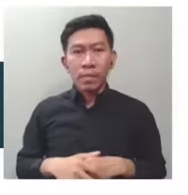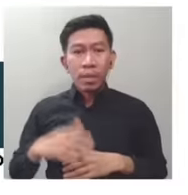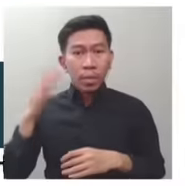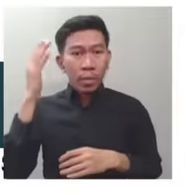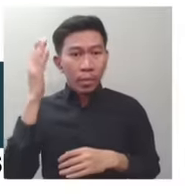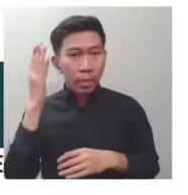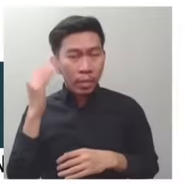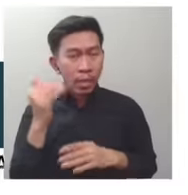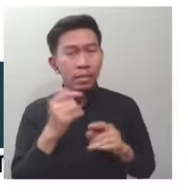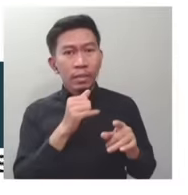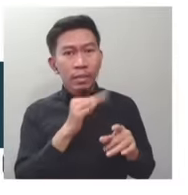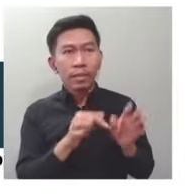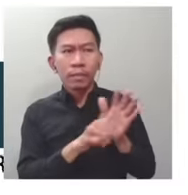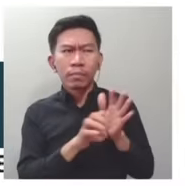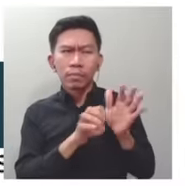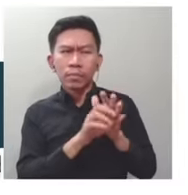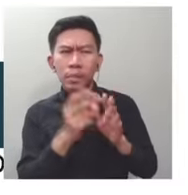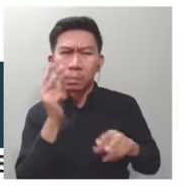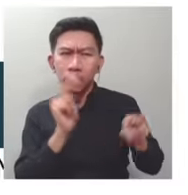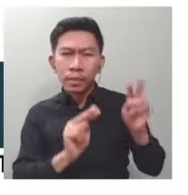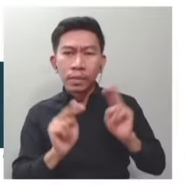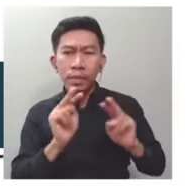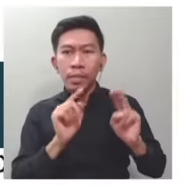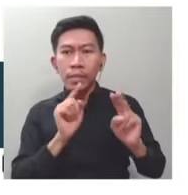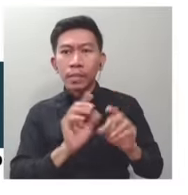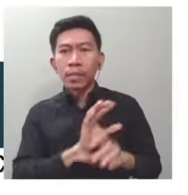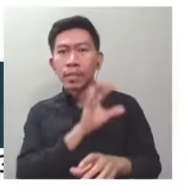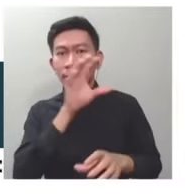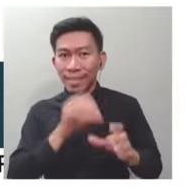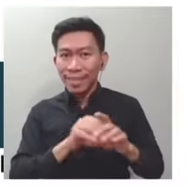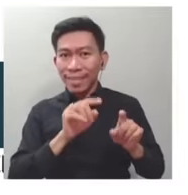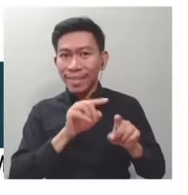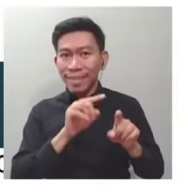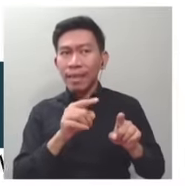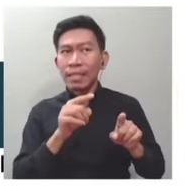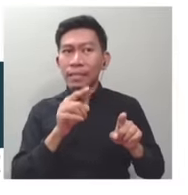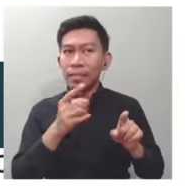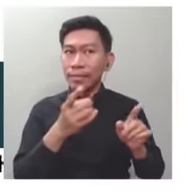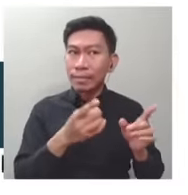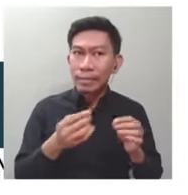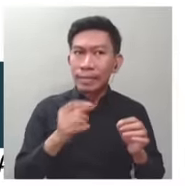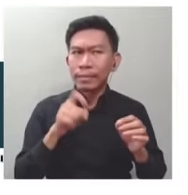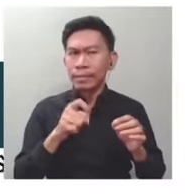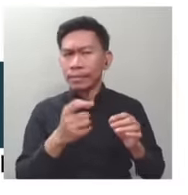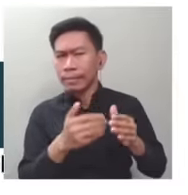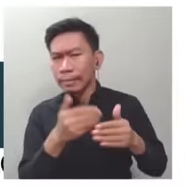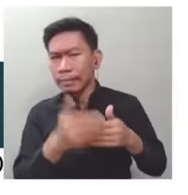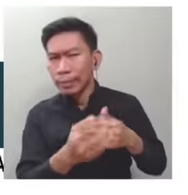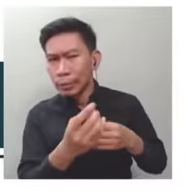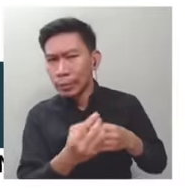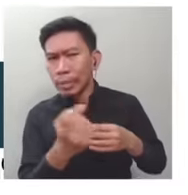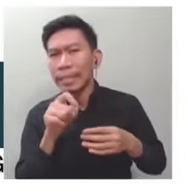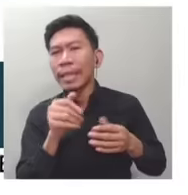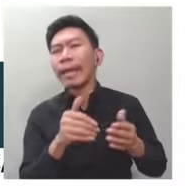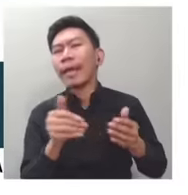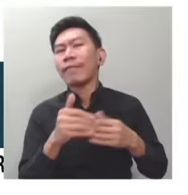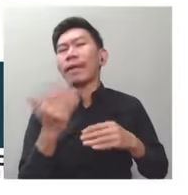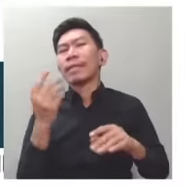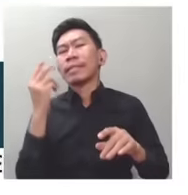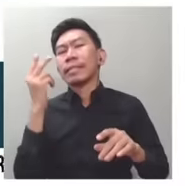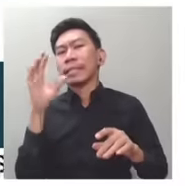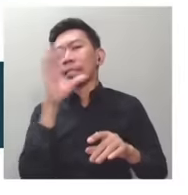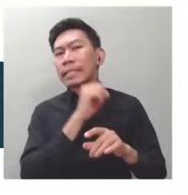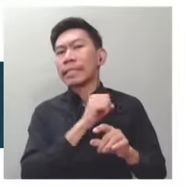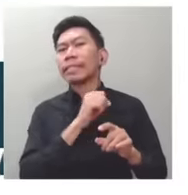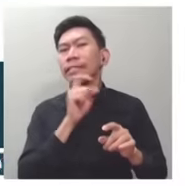when you look at it, of course, part of the game is to be able to sort of read what they're going to do next after the action that you take, right? Uh-huh. So